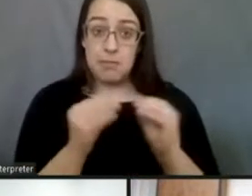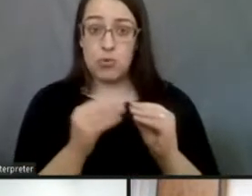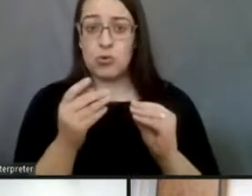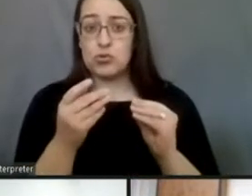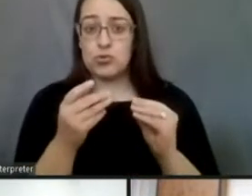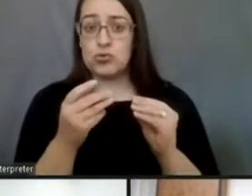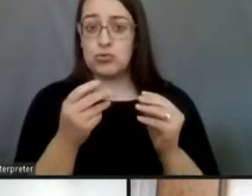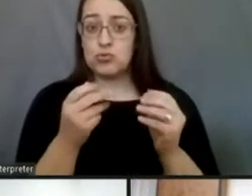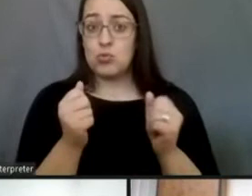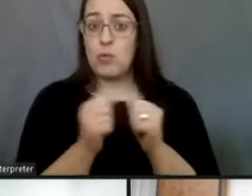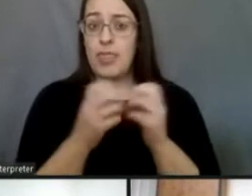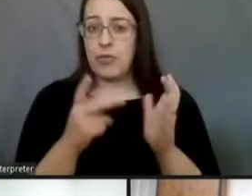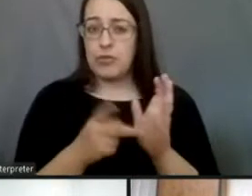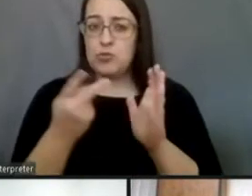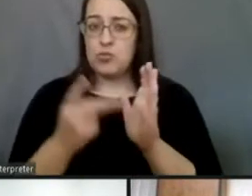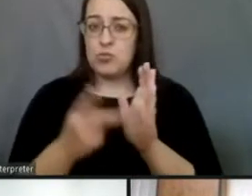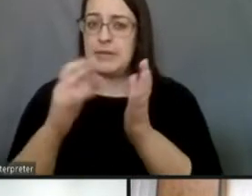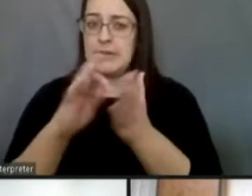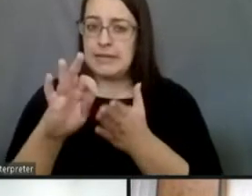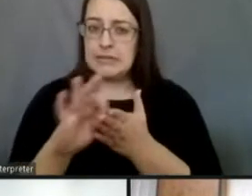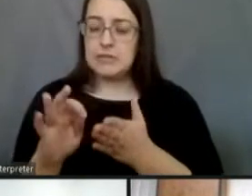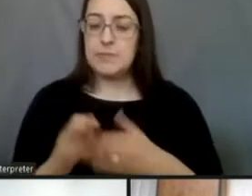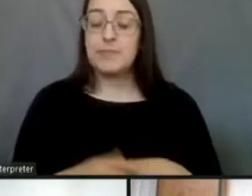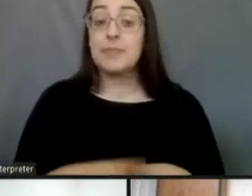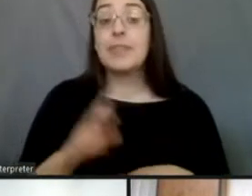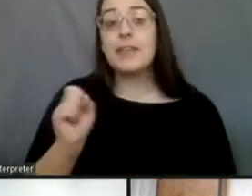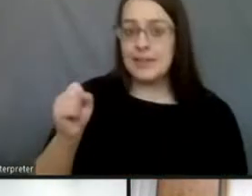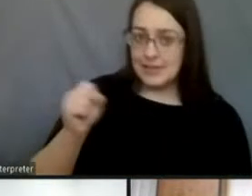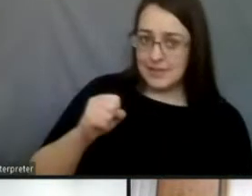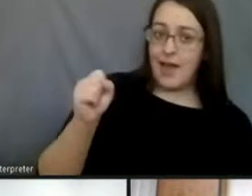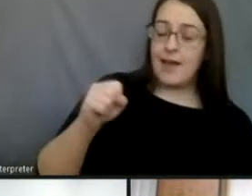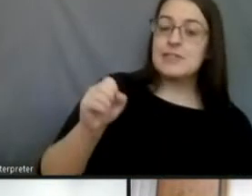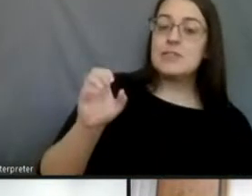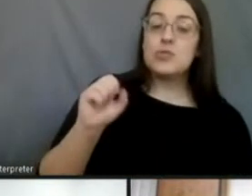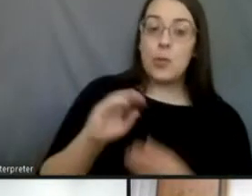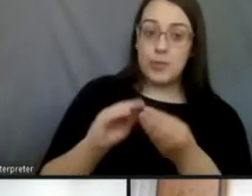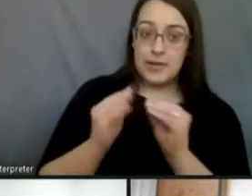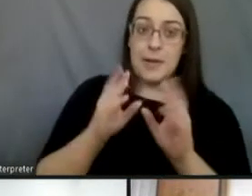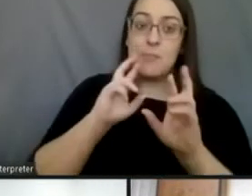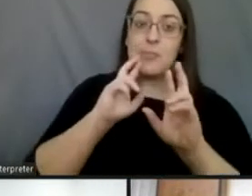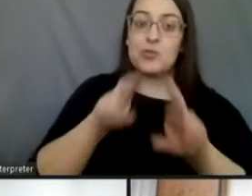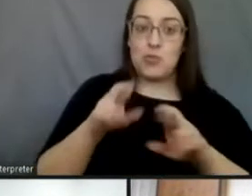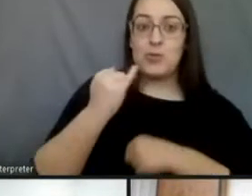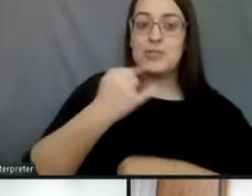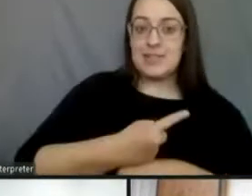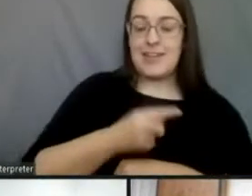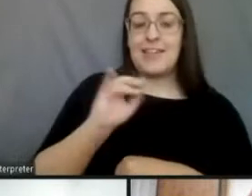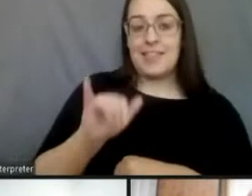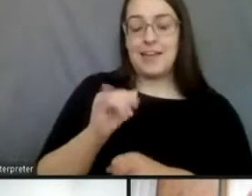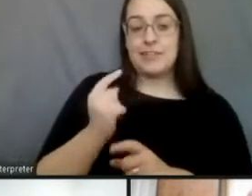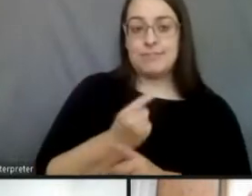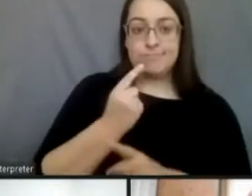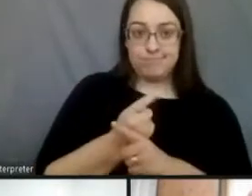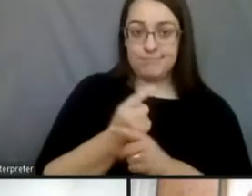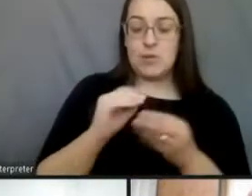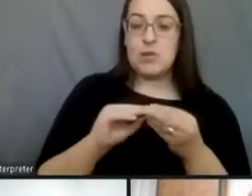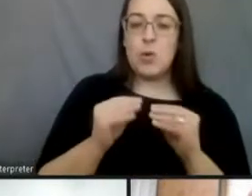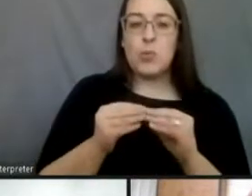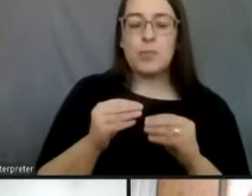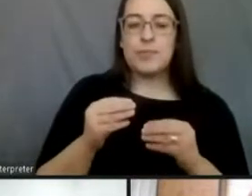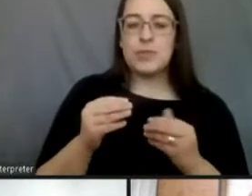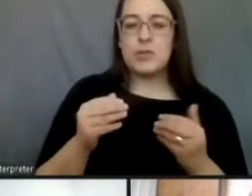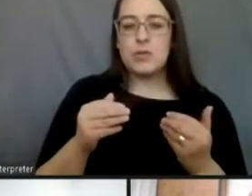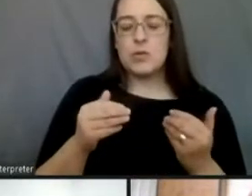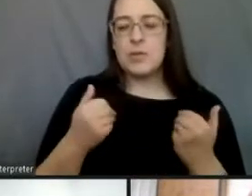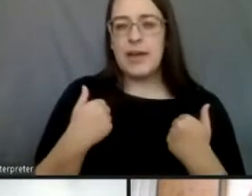those duplicates? Yeah, so the numbers reported today are the accurate numbers. We have